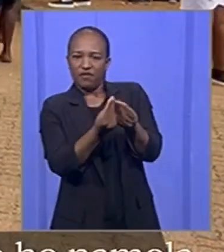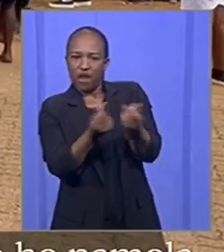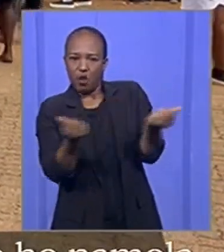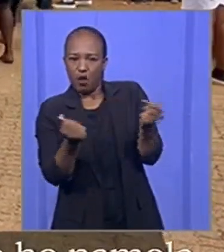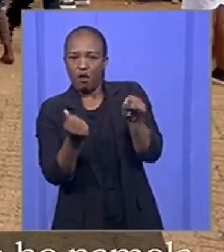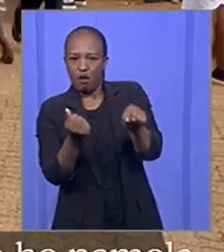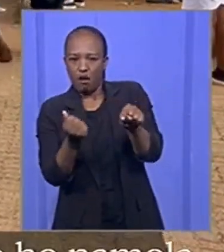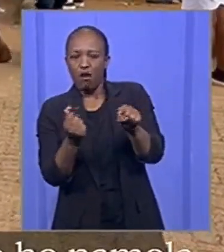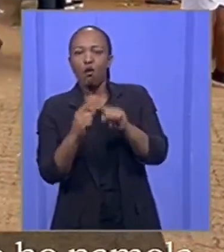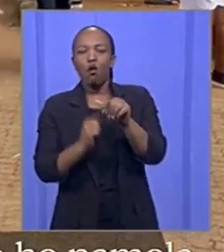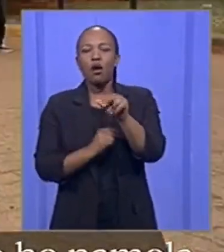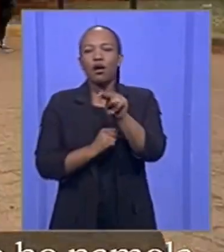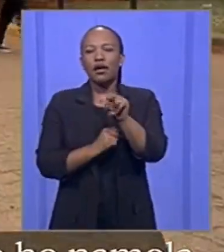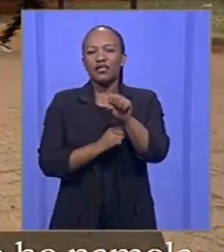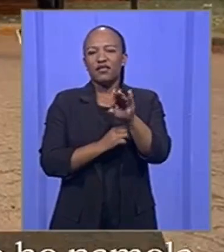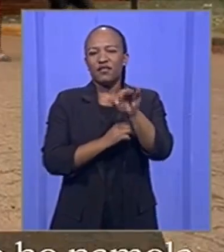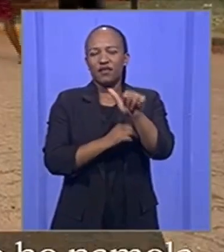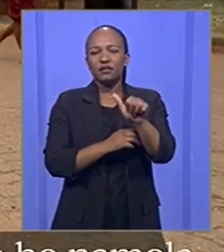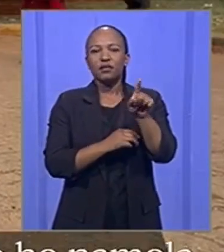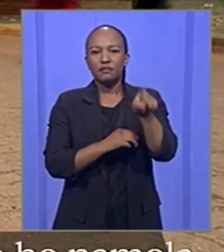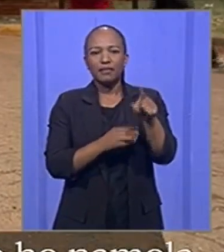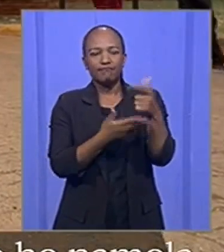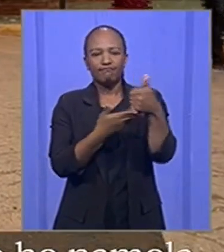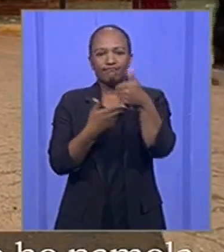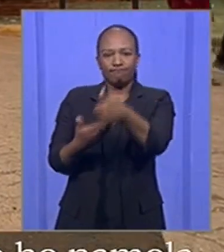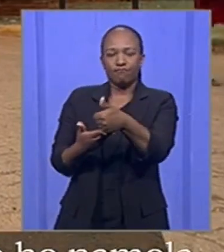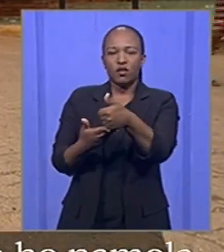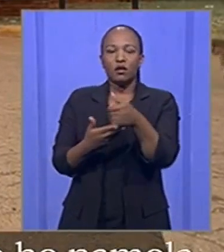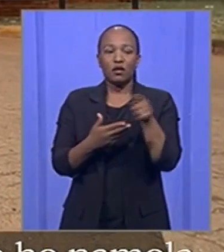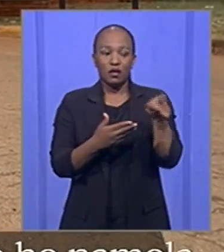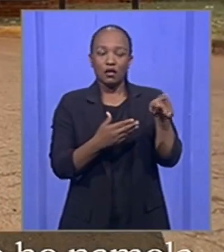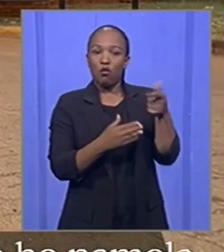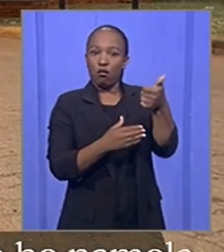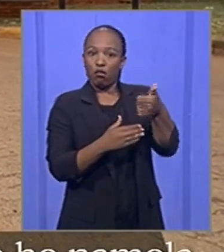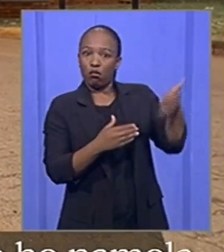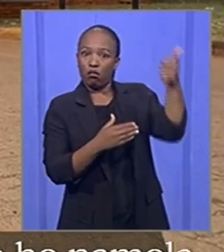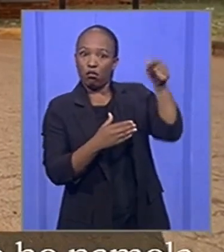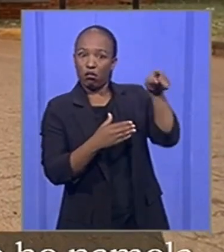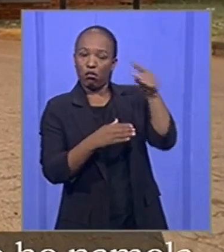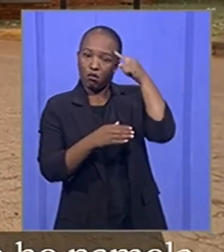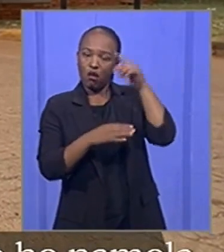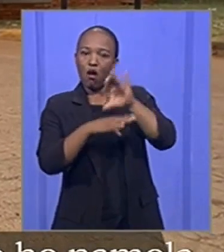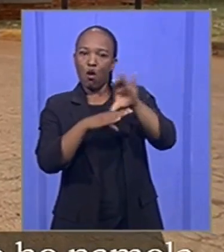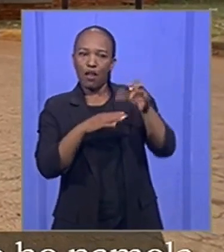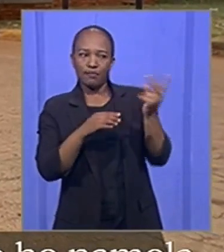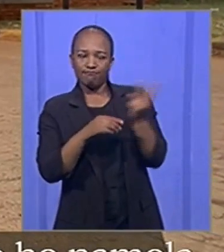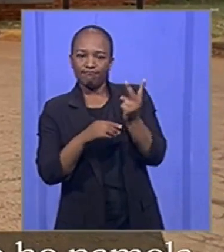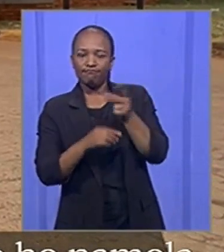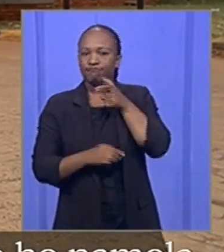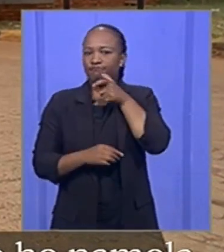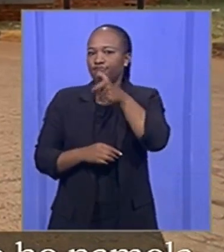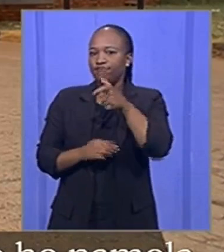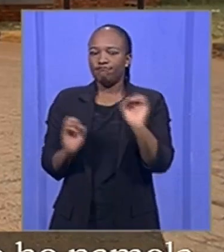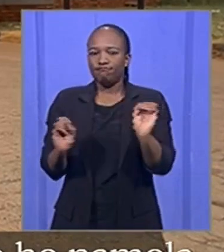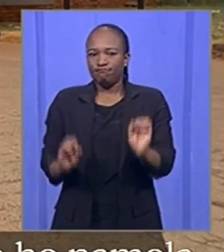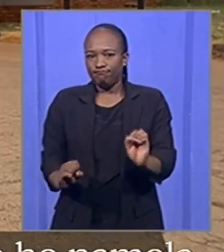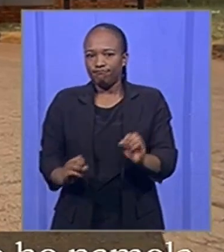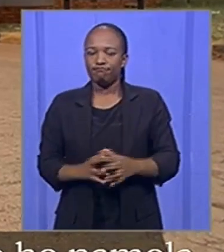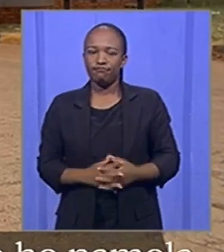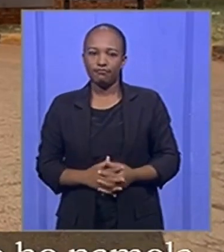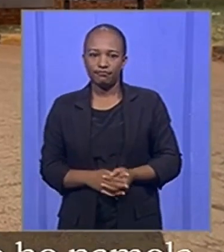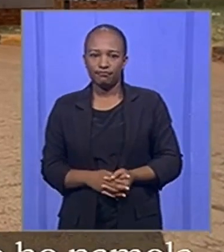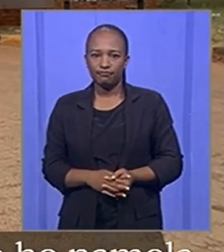le NSFAS gore e tsenye letsogo. Ge le bolaodi ba NSFAS le college ga sa hlo bontšha maikutlo. Ke Mahlatse Phalading,